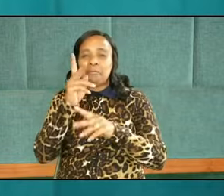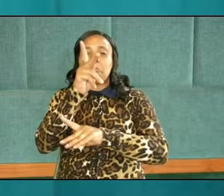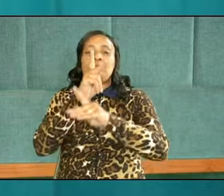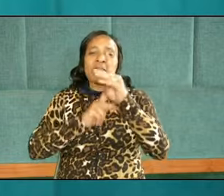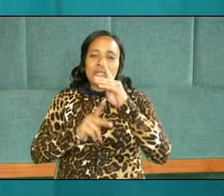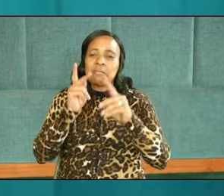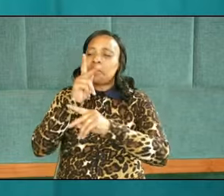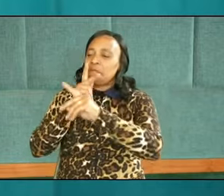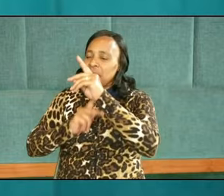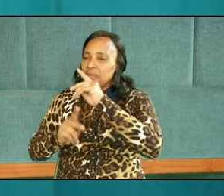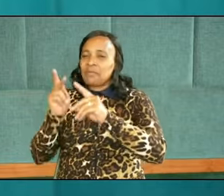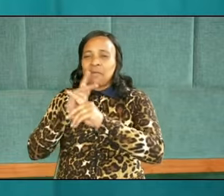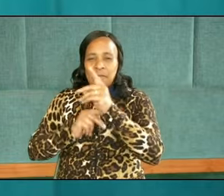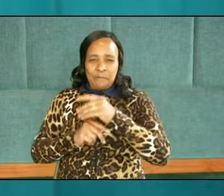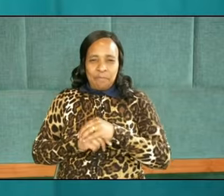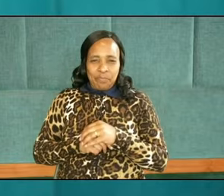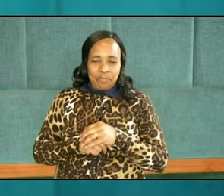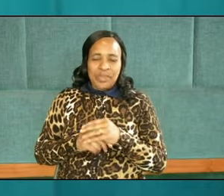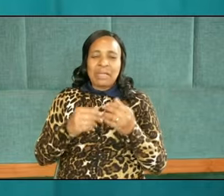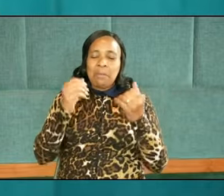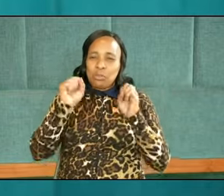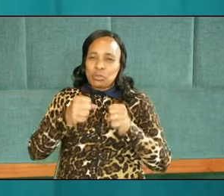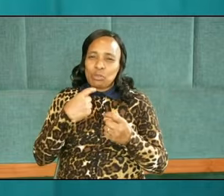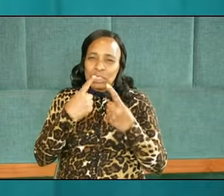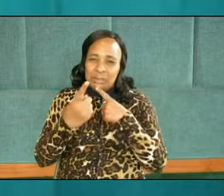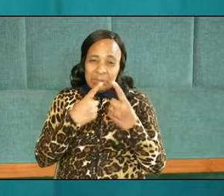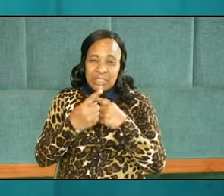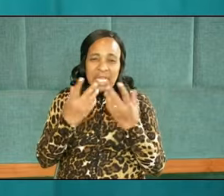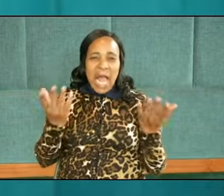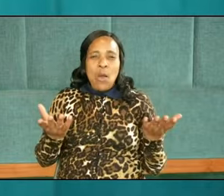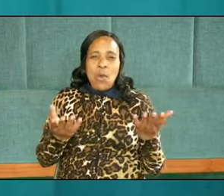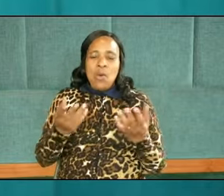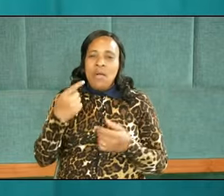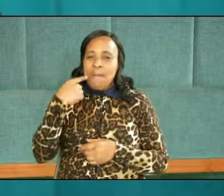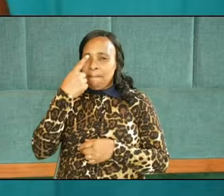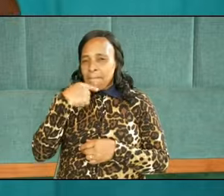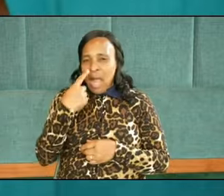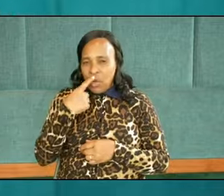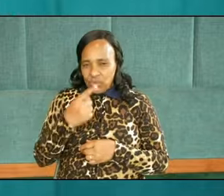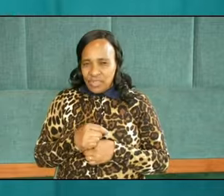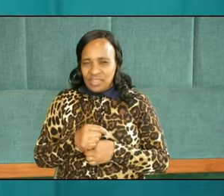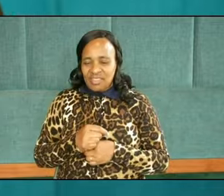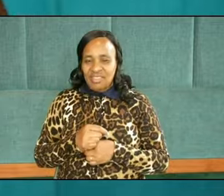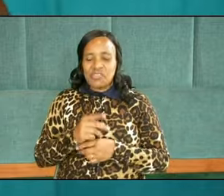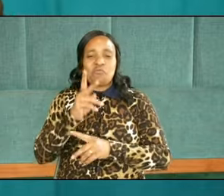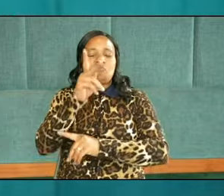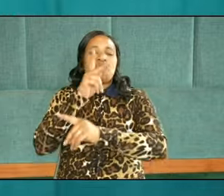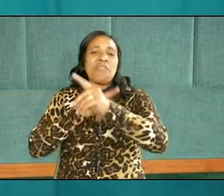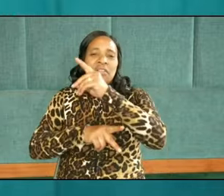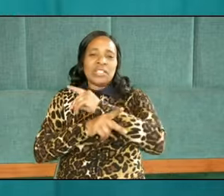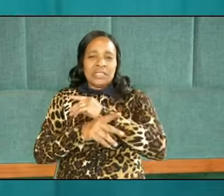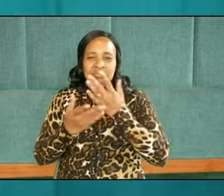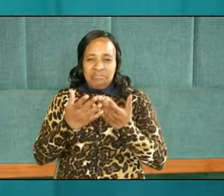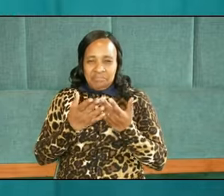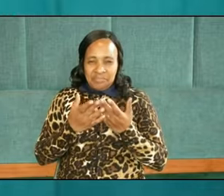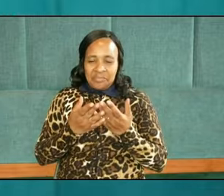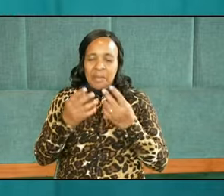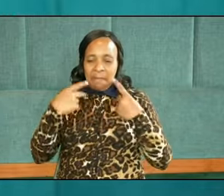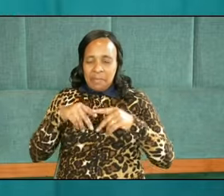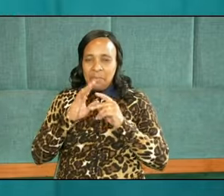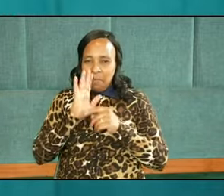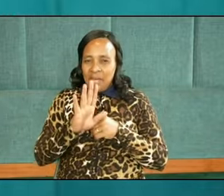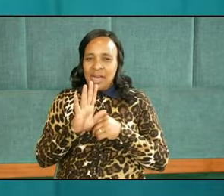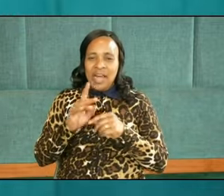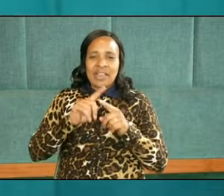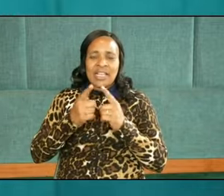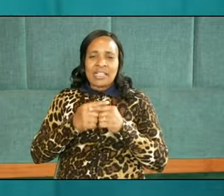begin to prophesy. It almost seems like he would start to speak in tongues, maybe. But he would prophesy. He'd prophesy with these people, and